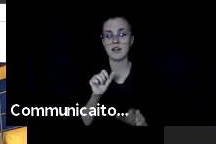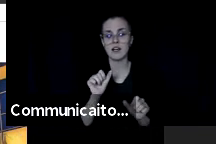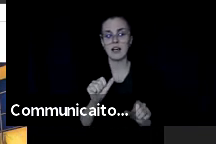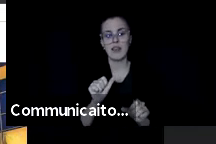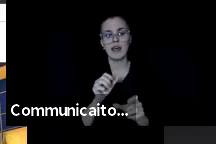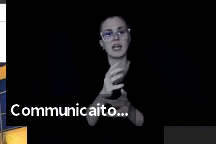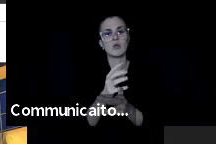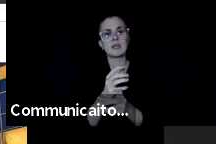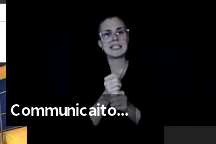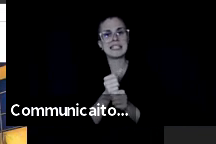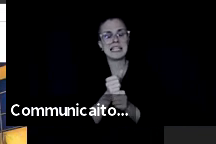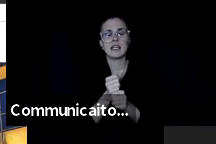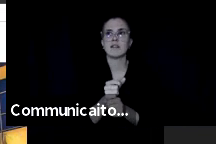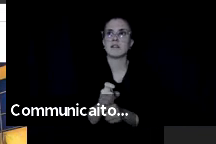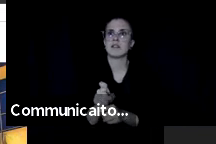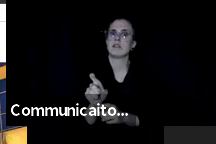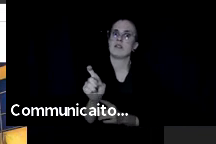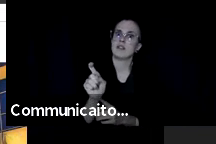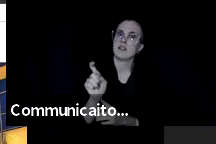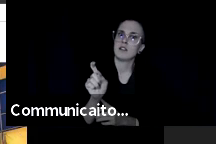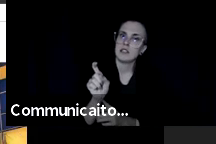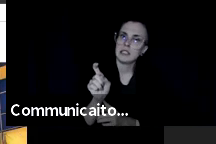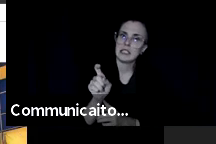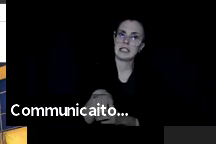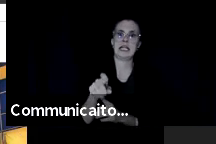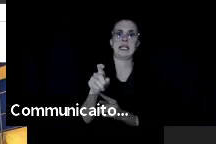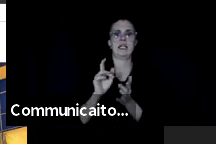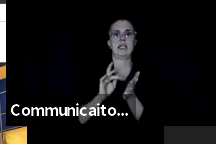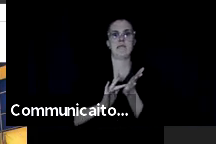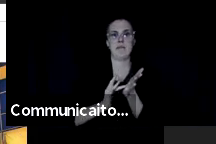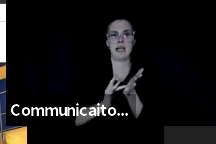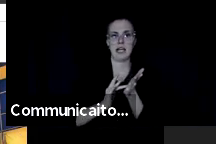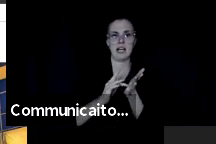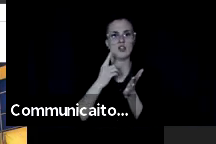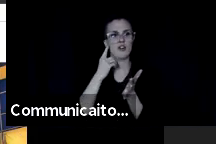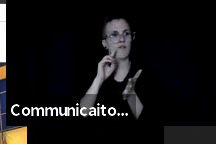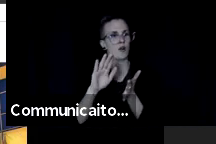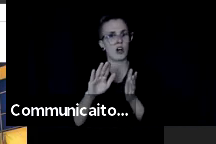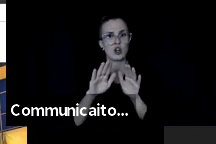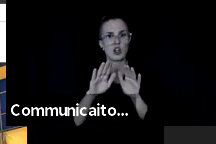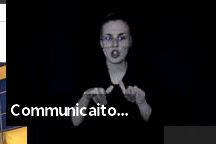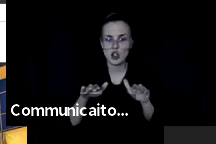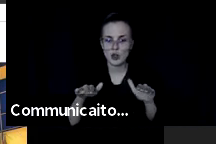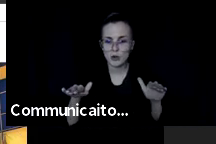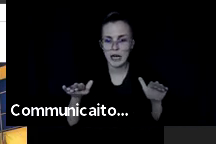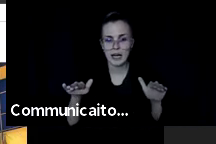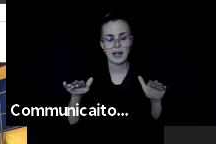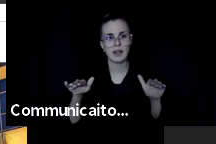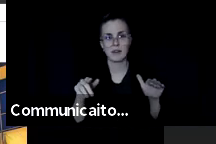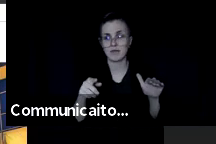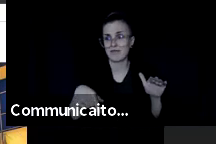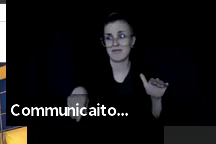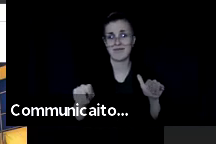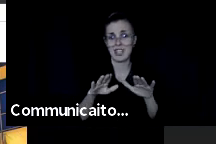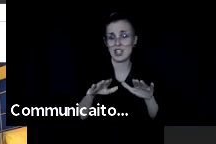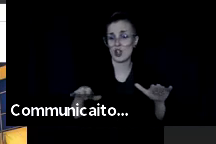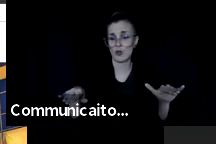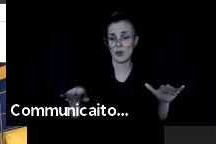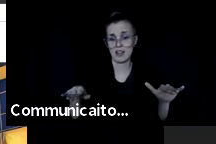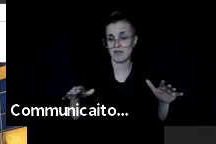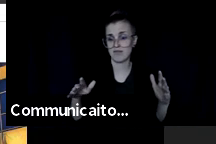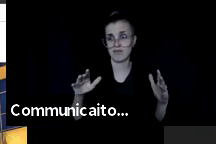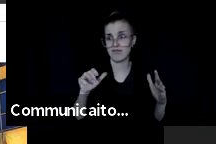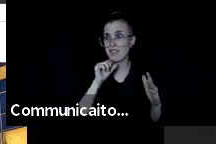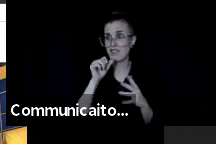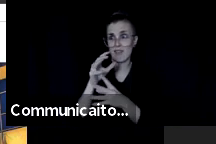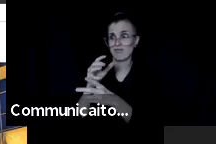vitally needed medications for their children that had not been delivered as they should have been. It even